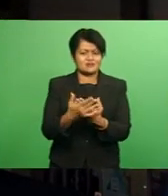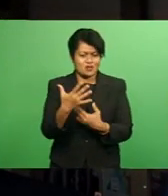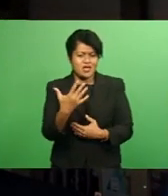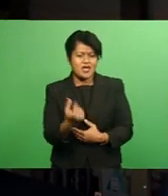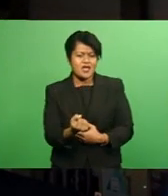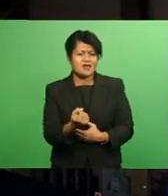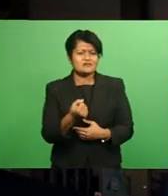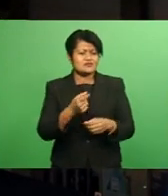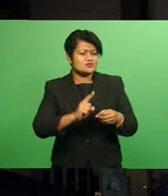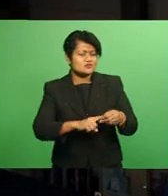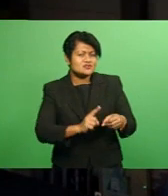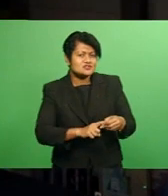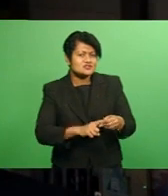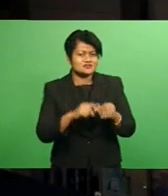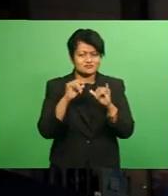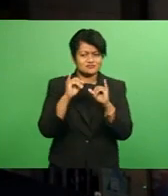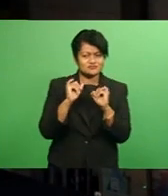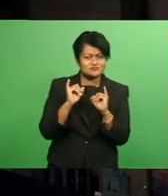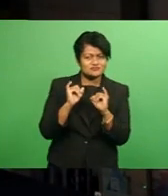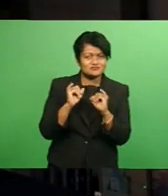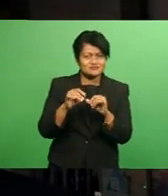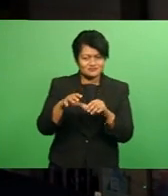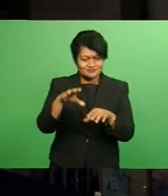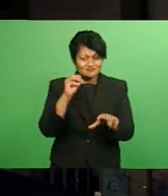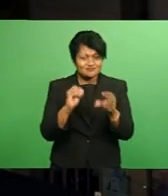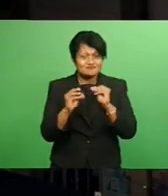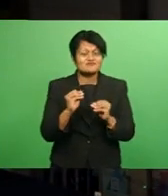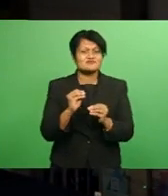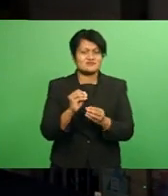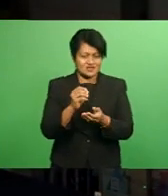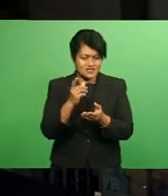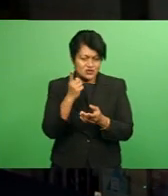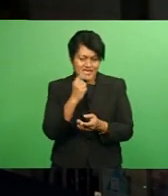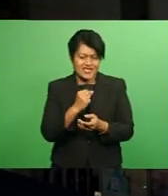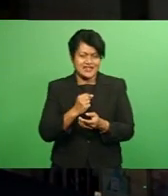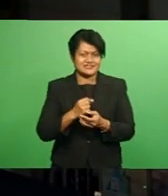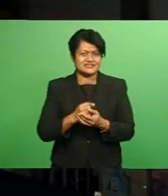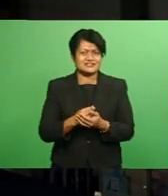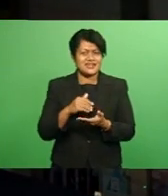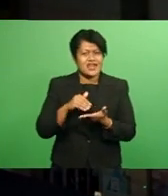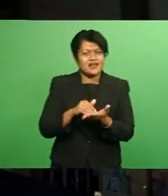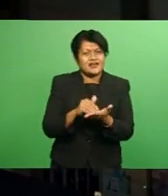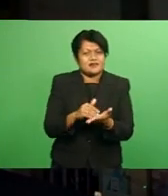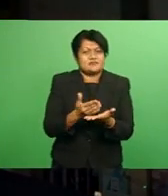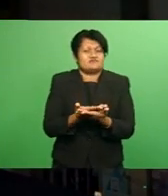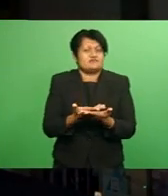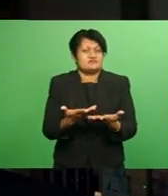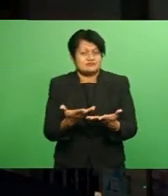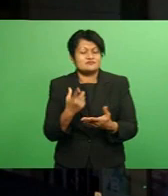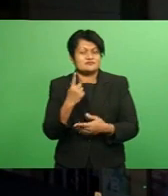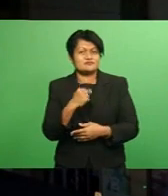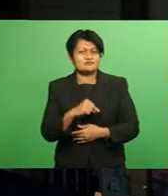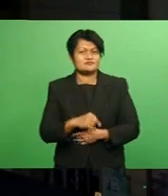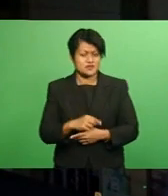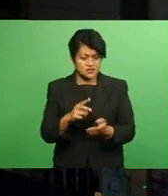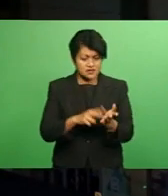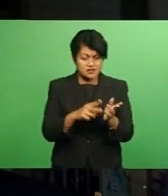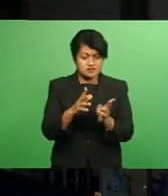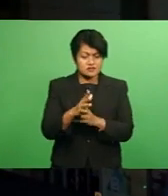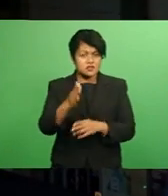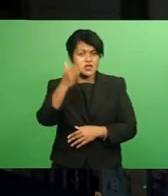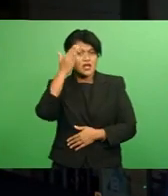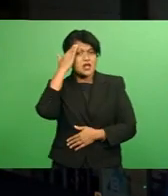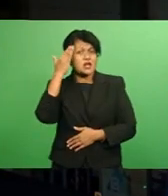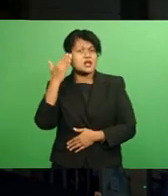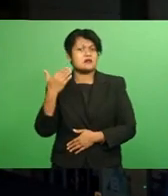answer questions from Fijians. Also, before he ended the Talanoa session at the village today, he reminded the villagers